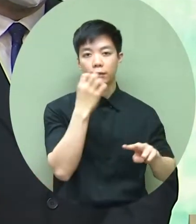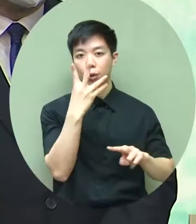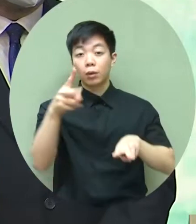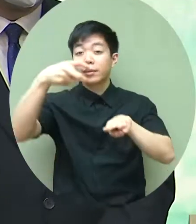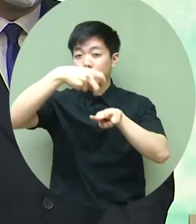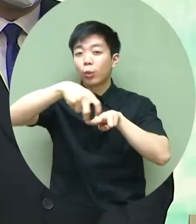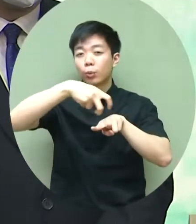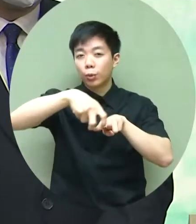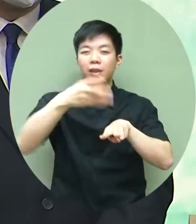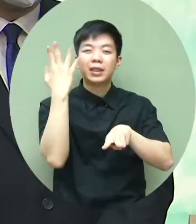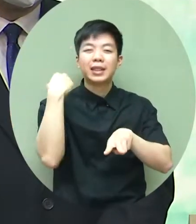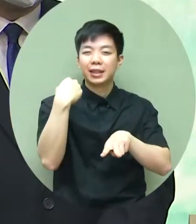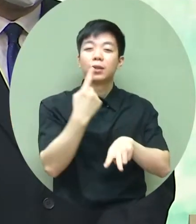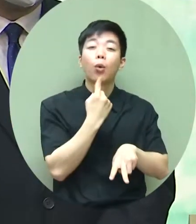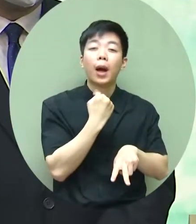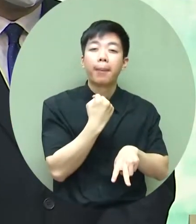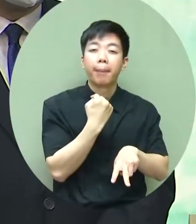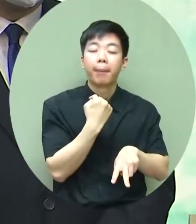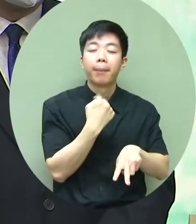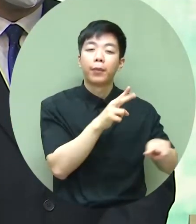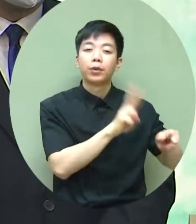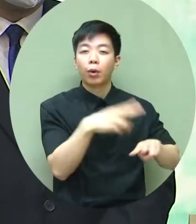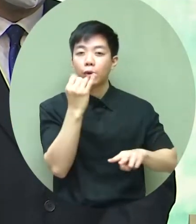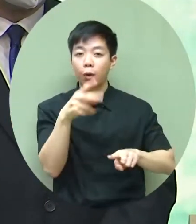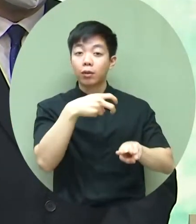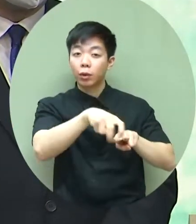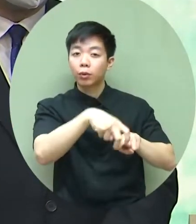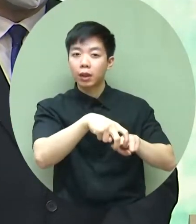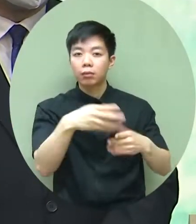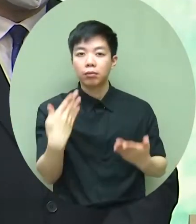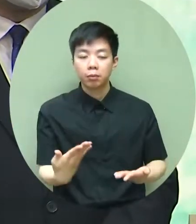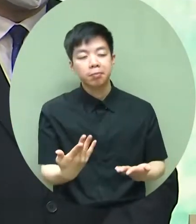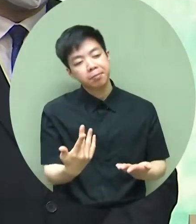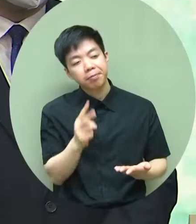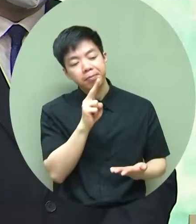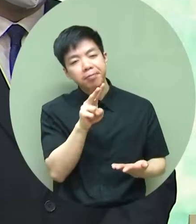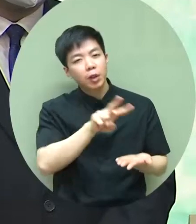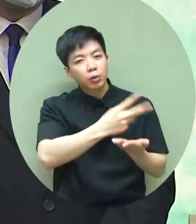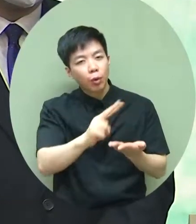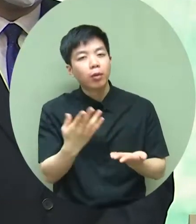departments are working on the arrangement of this city metro rail, and we are